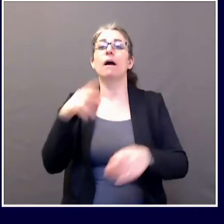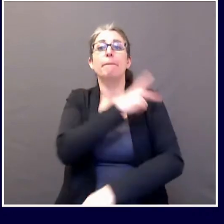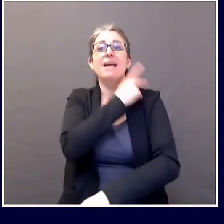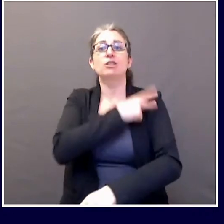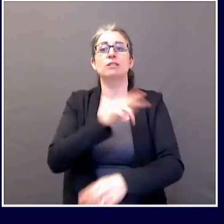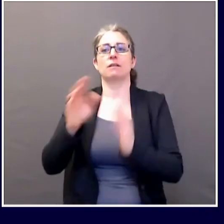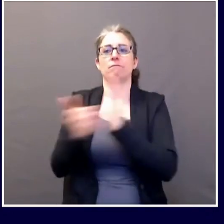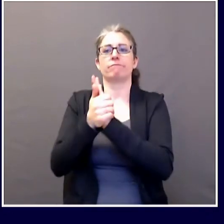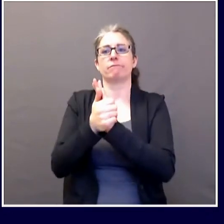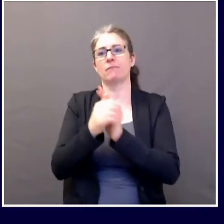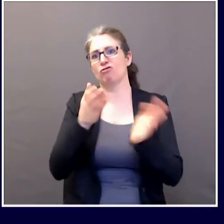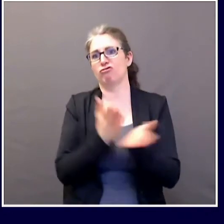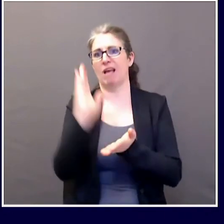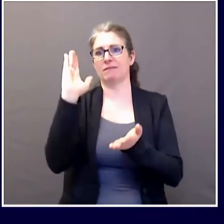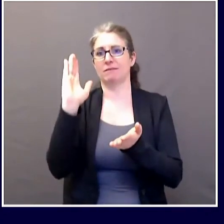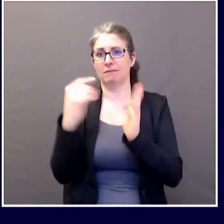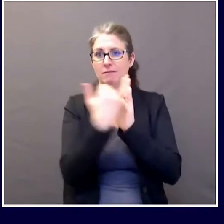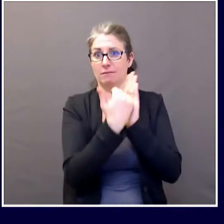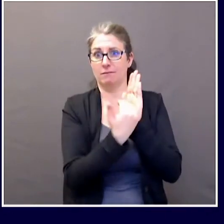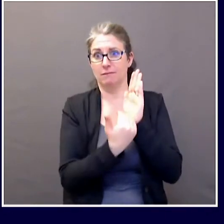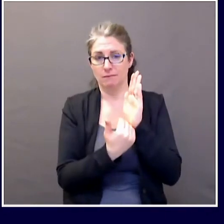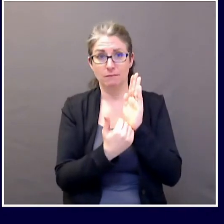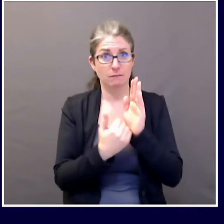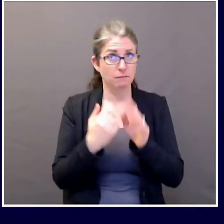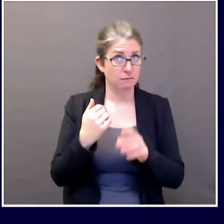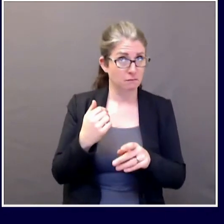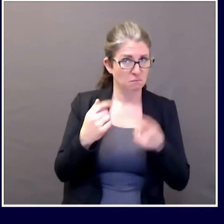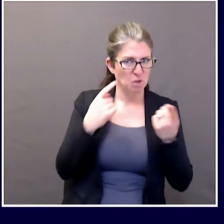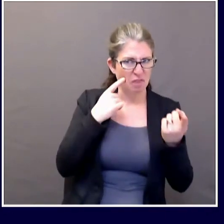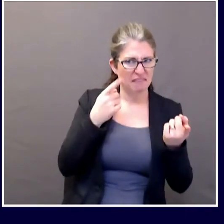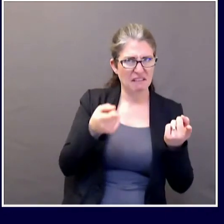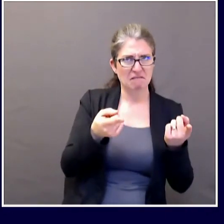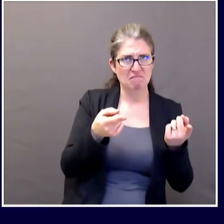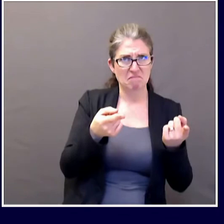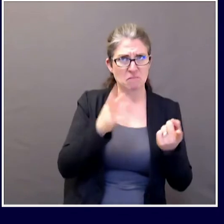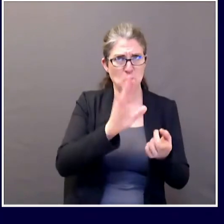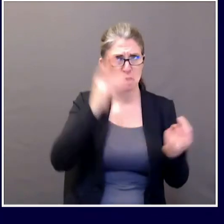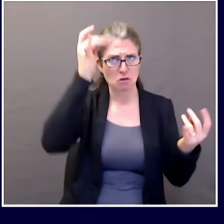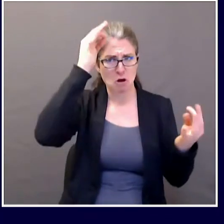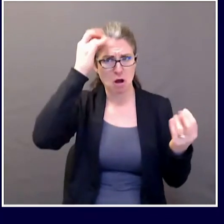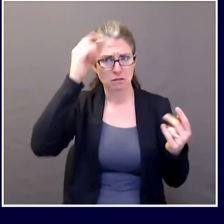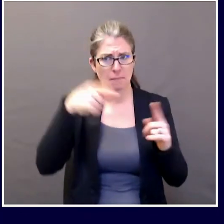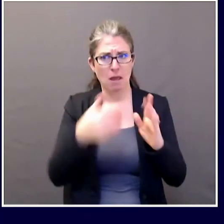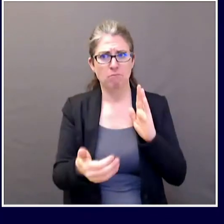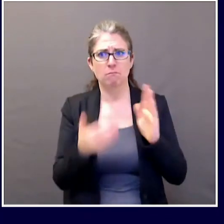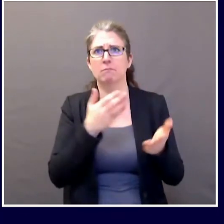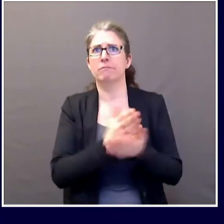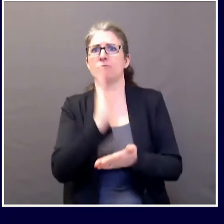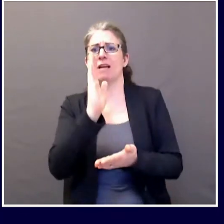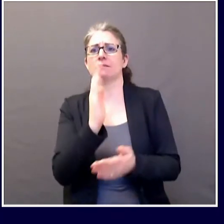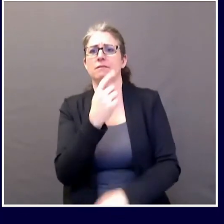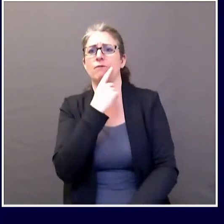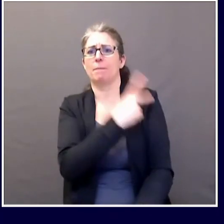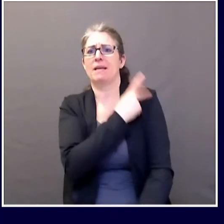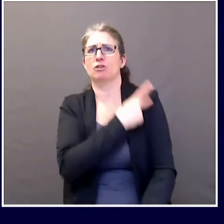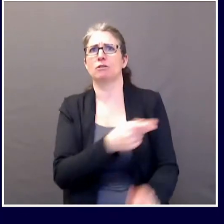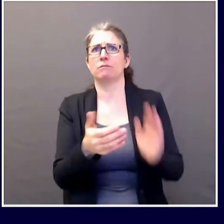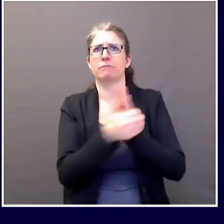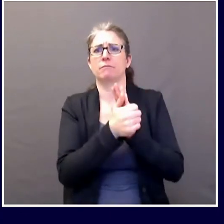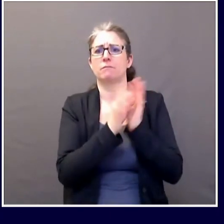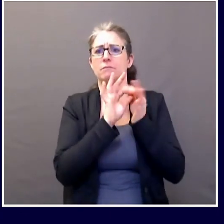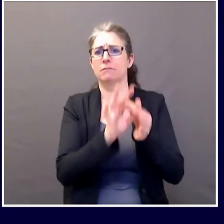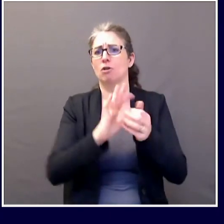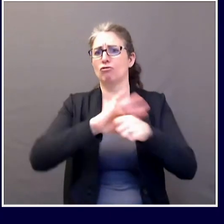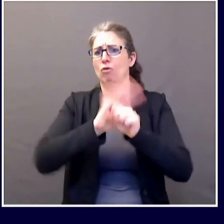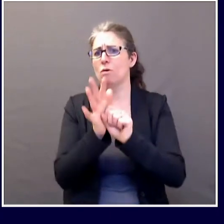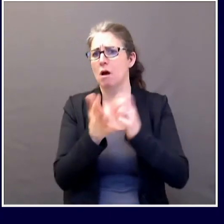of this kind. Yep. So I haven't been able to listen to all the hearings. I was receiving updates from members of my team throughout